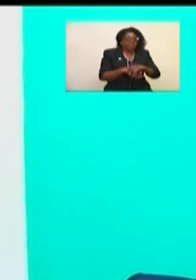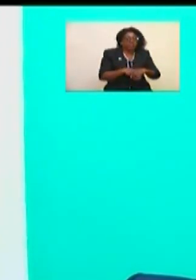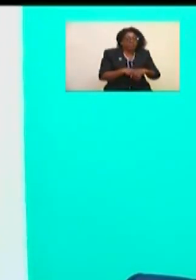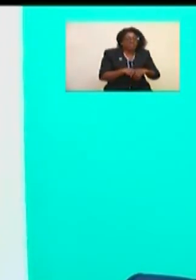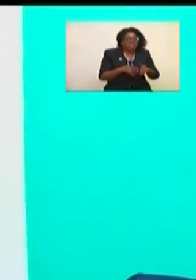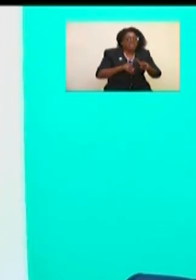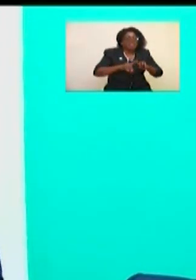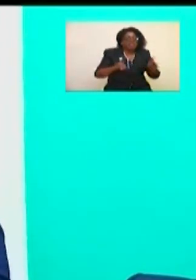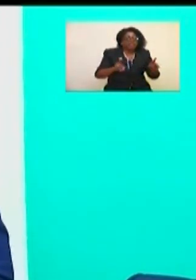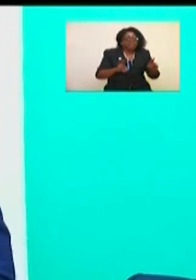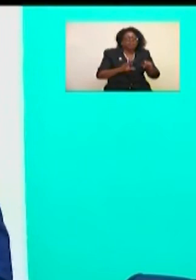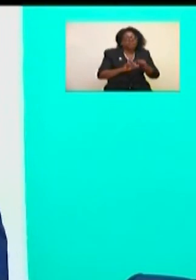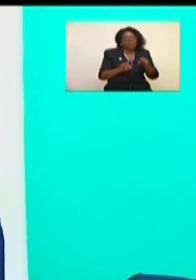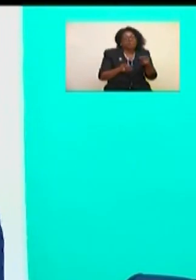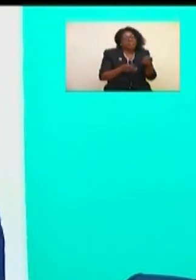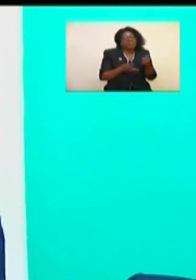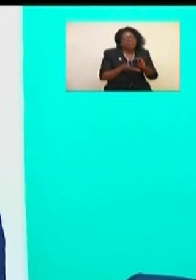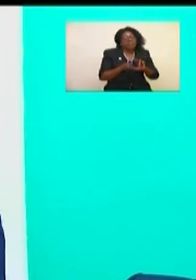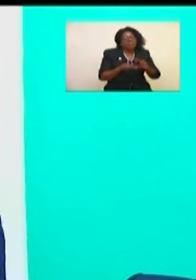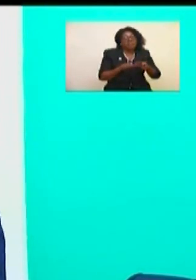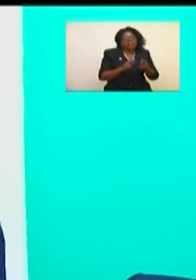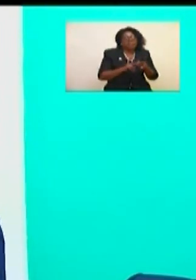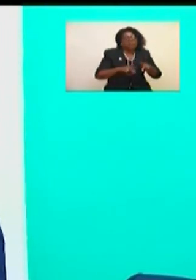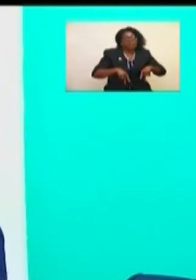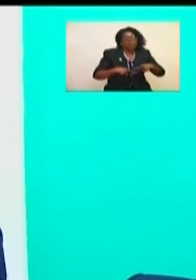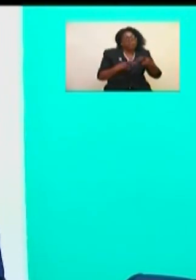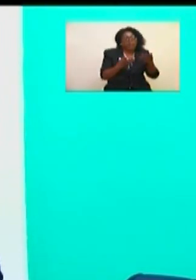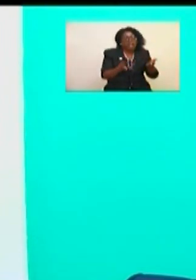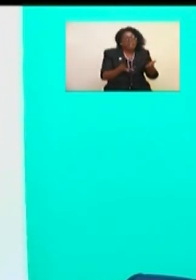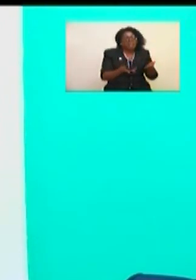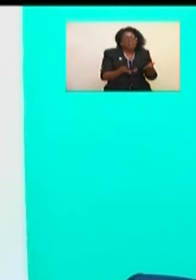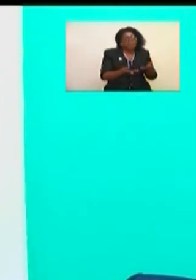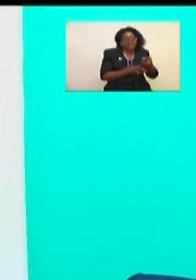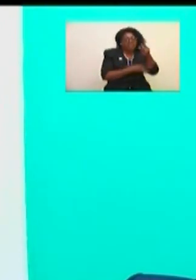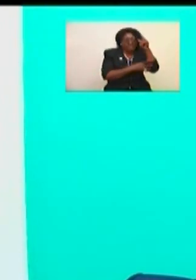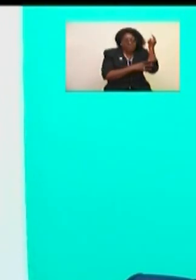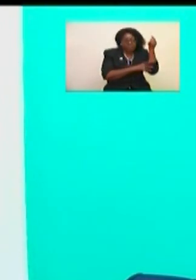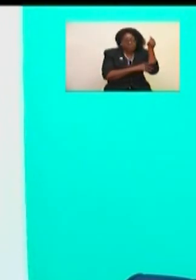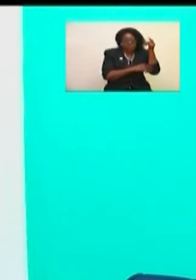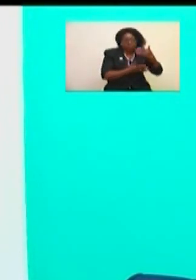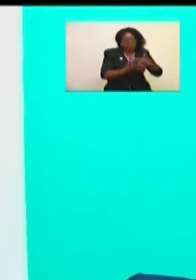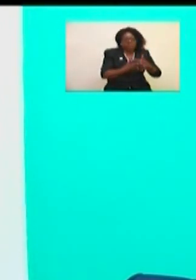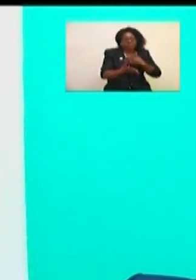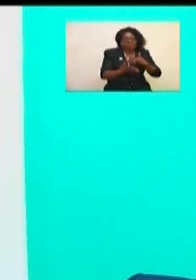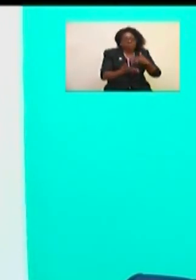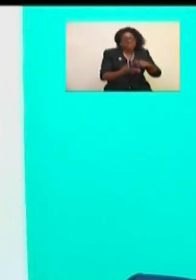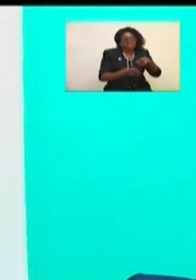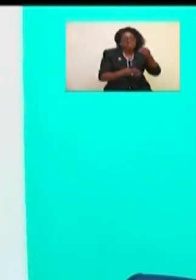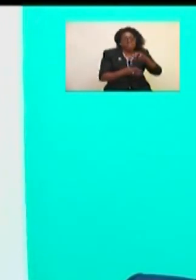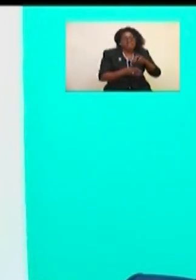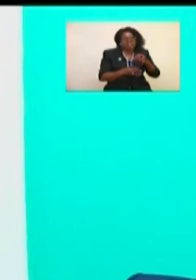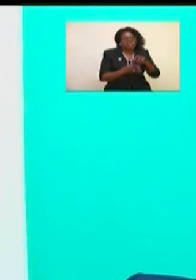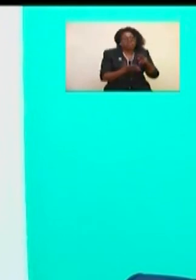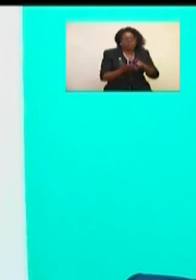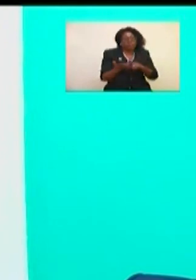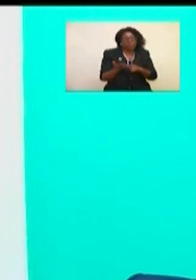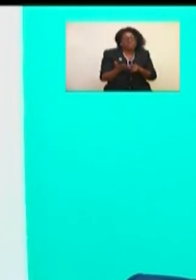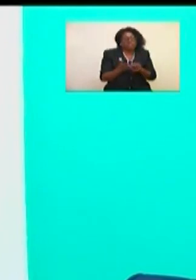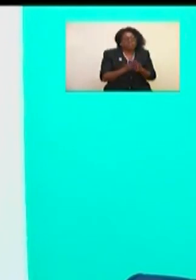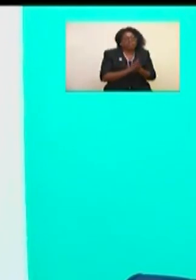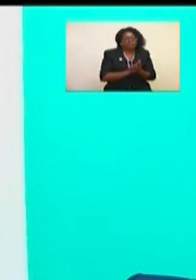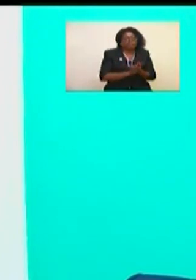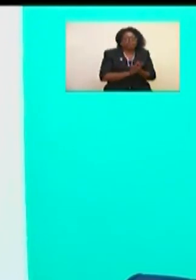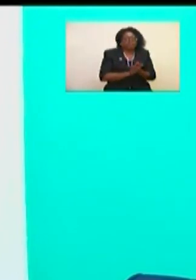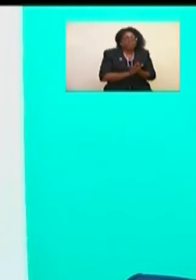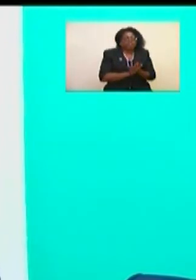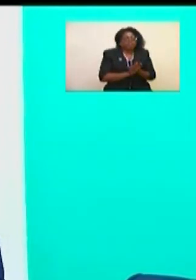numbers provided by the Minister's administration in a pre-election report. Thank you, Madam Speaker. Thank you,